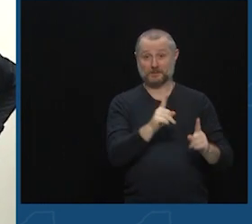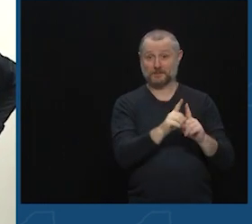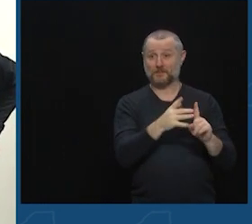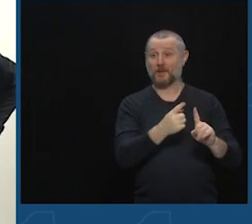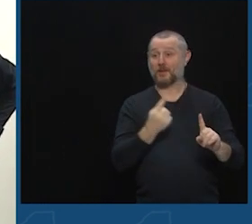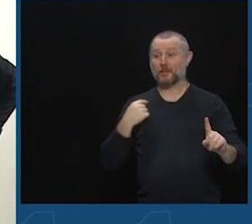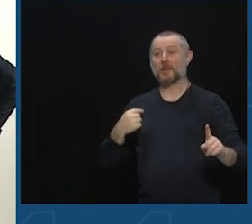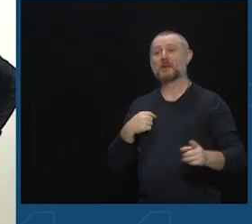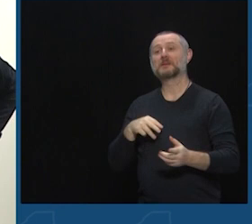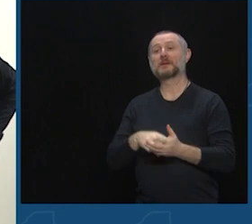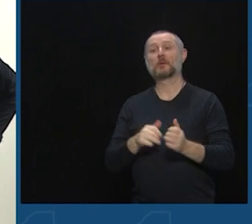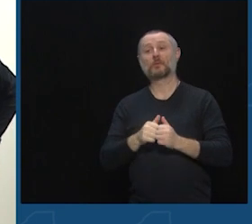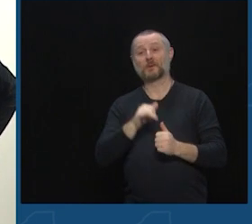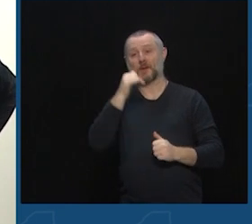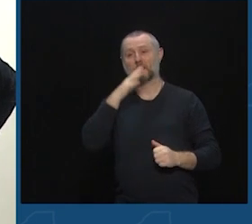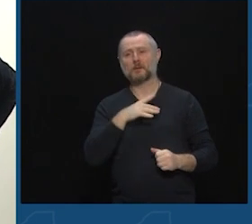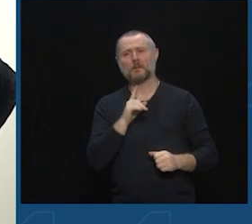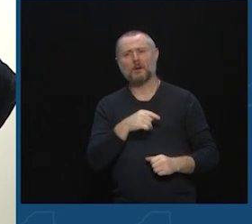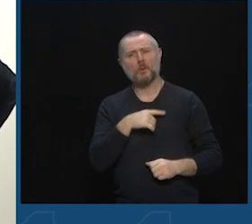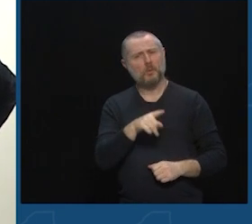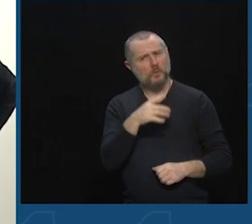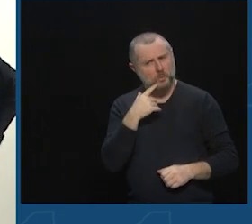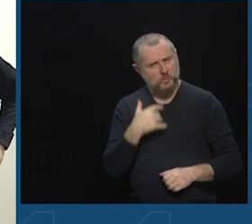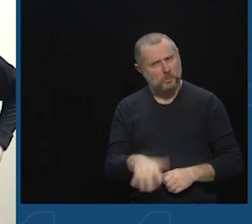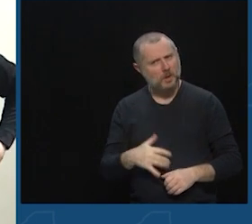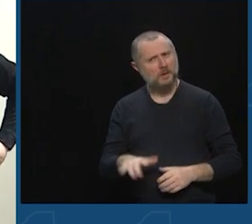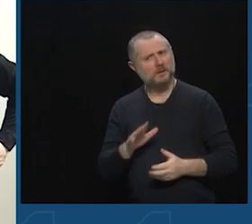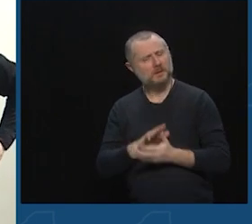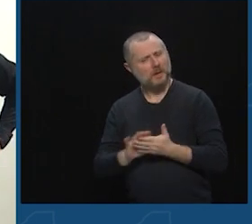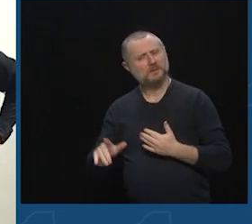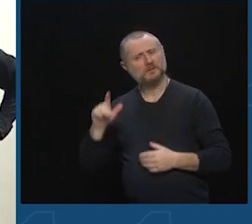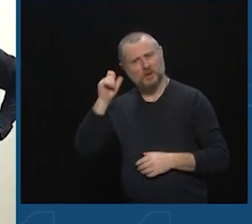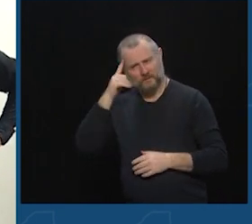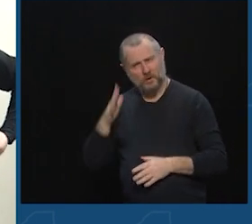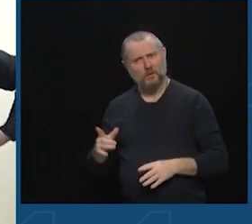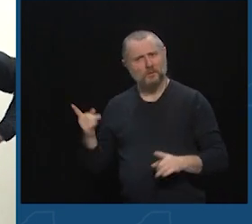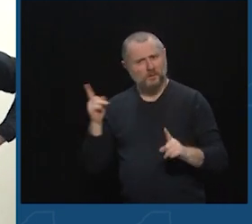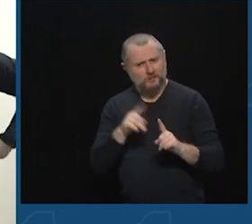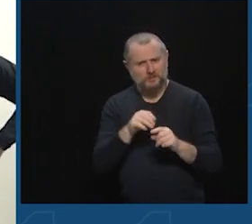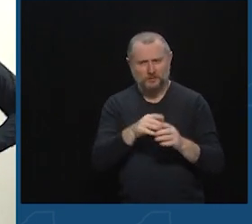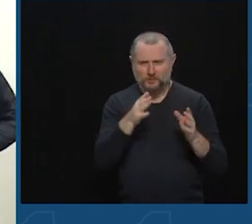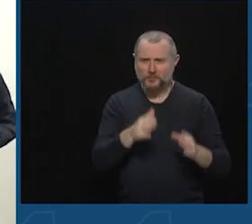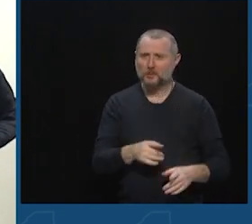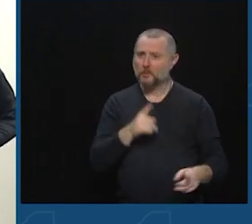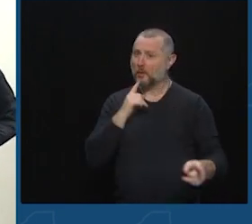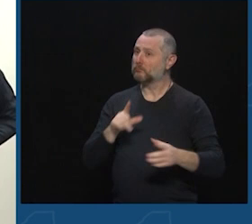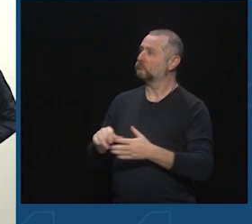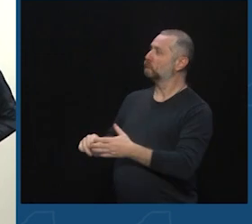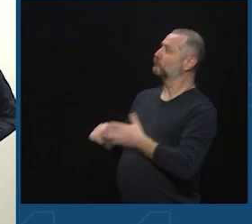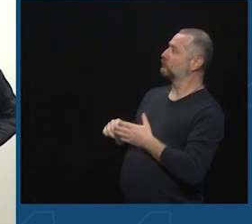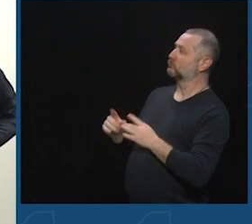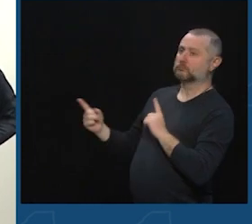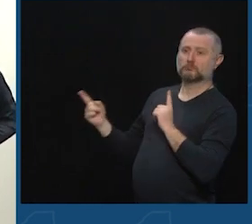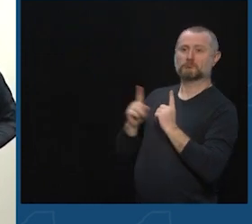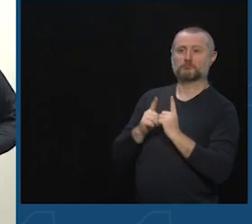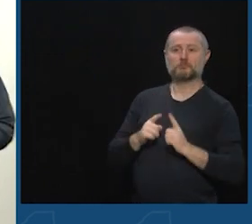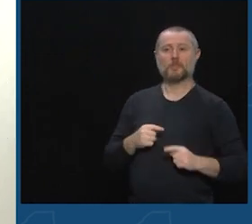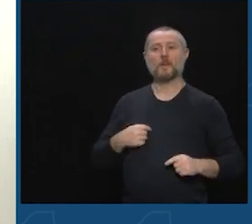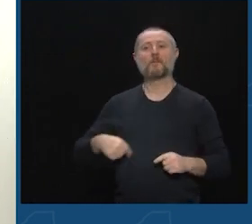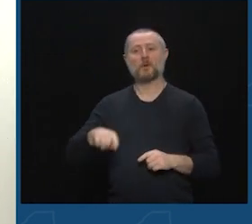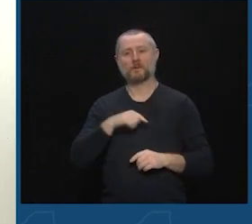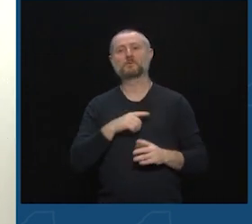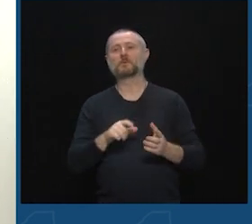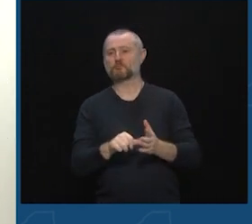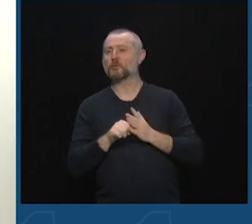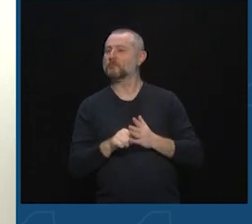there with a lineman. He said, "Wow, that is awesome that the governor was out here." And I think he was, like all of us, both a little